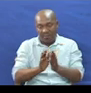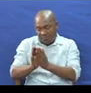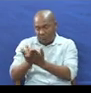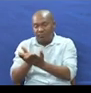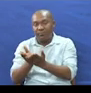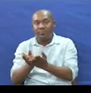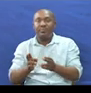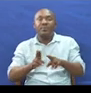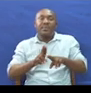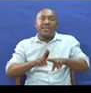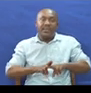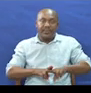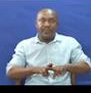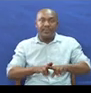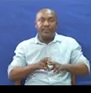and listen attentively.